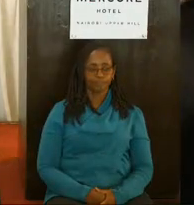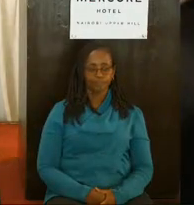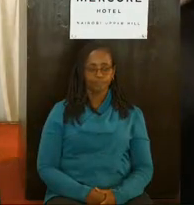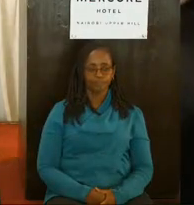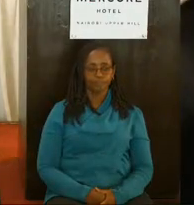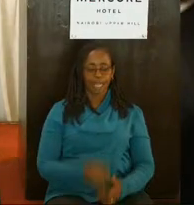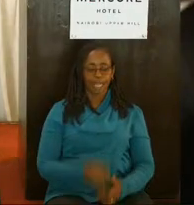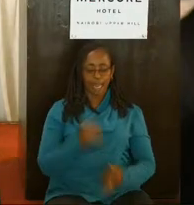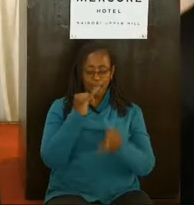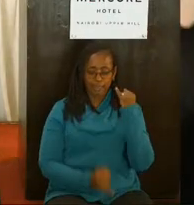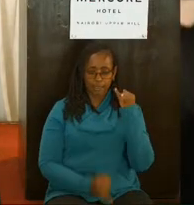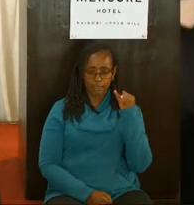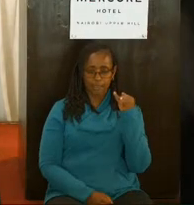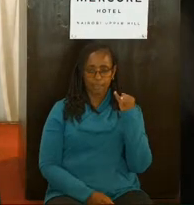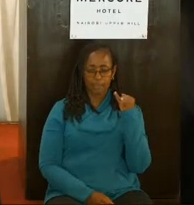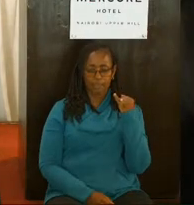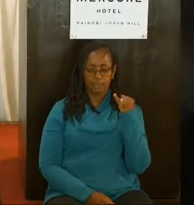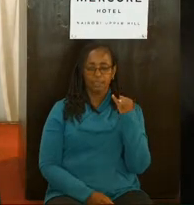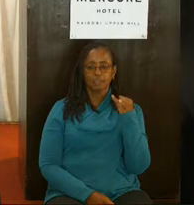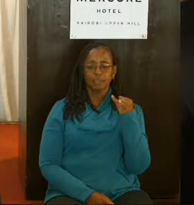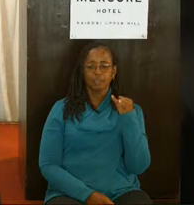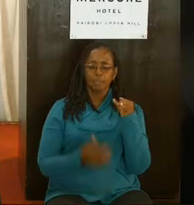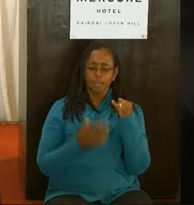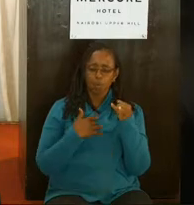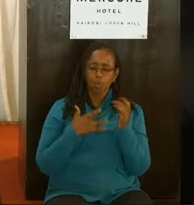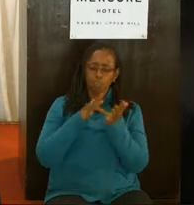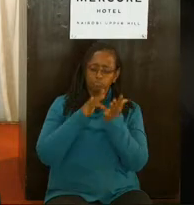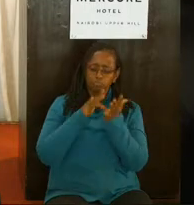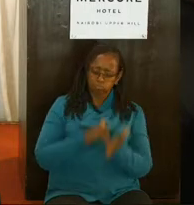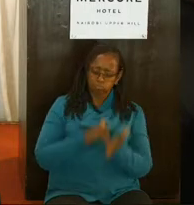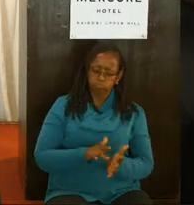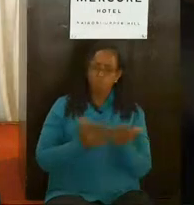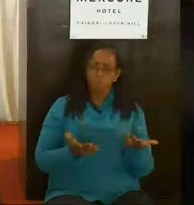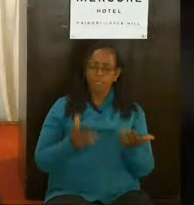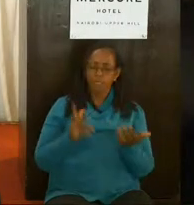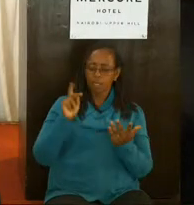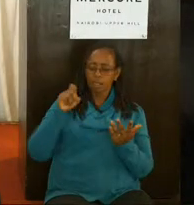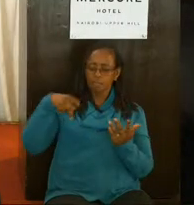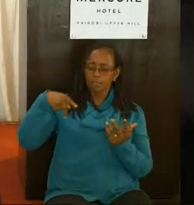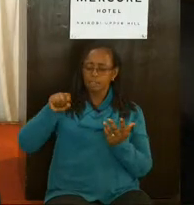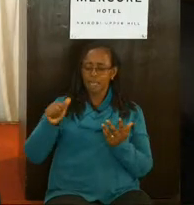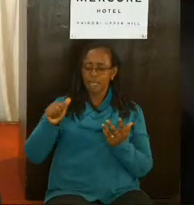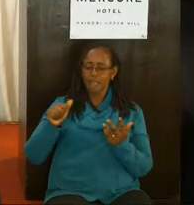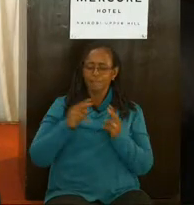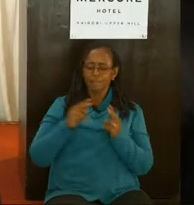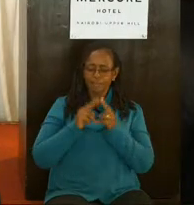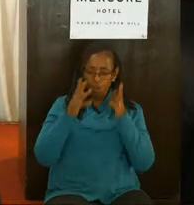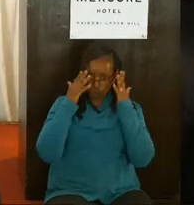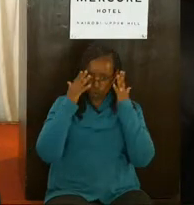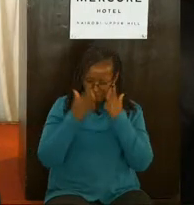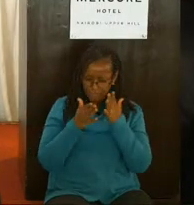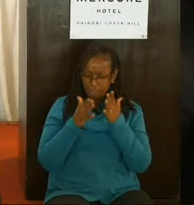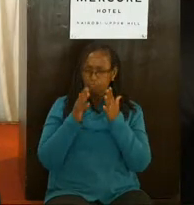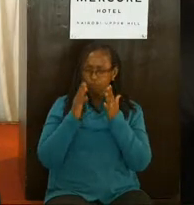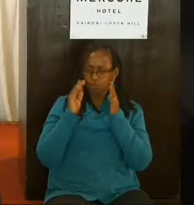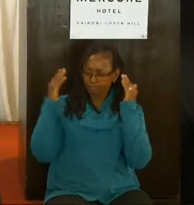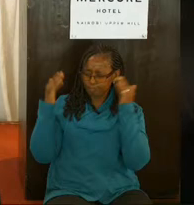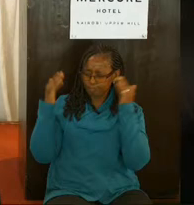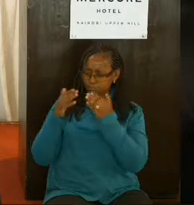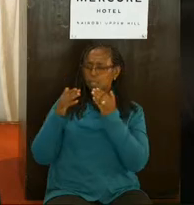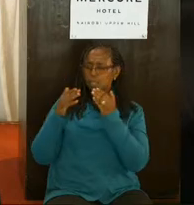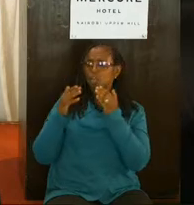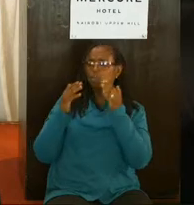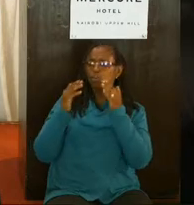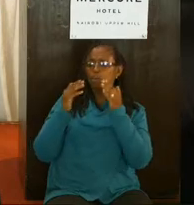um lastly I just want to underscore that capsa is committed to issues of utu it is